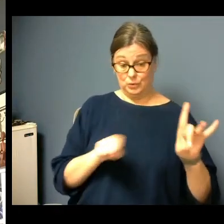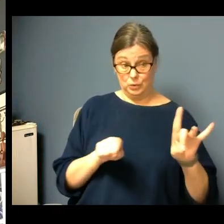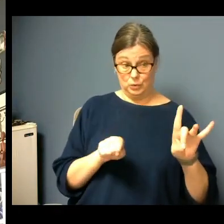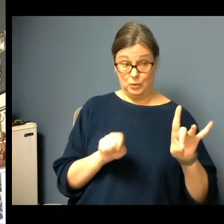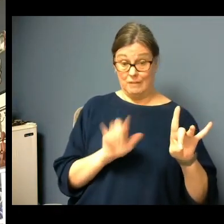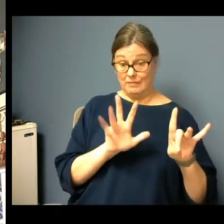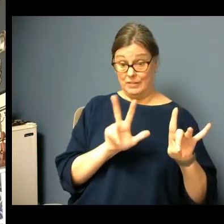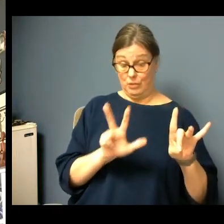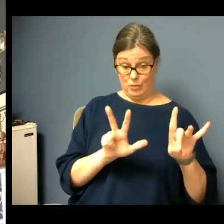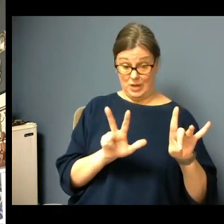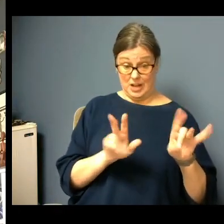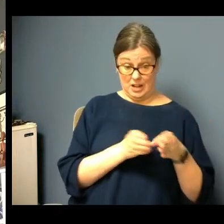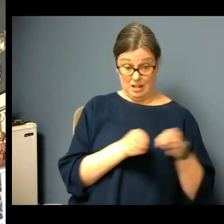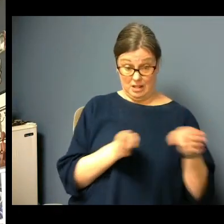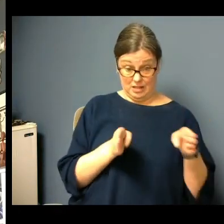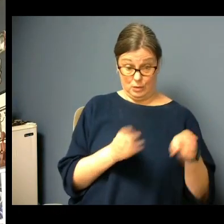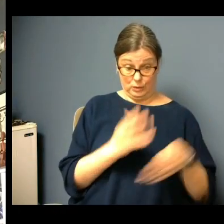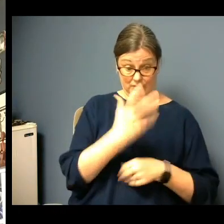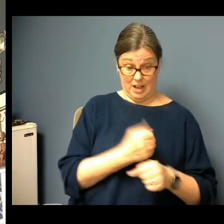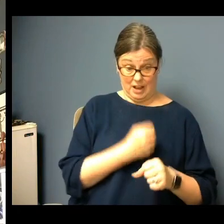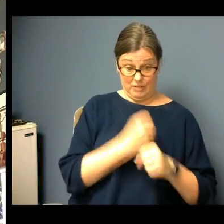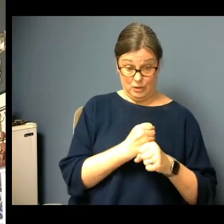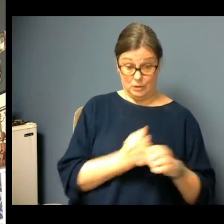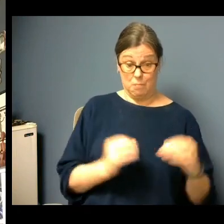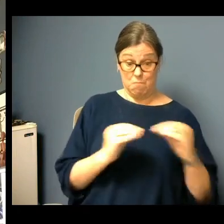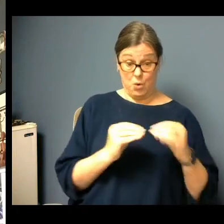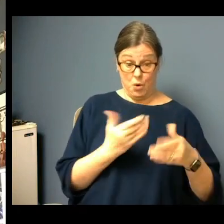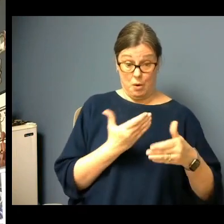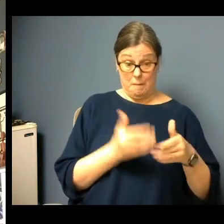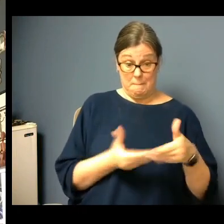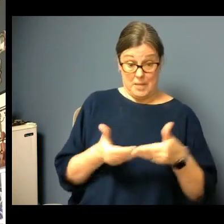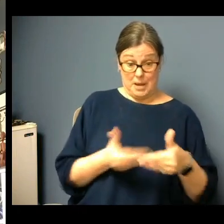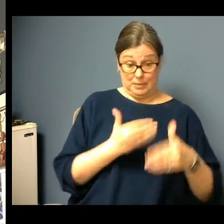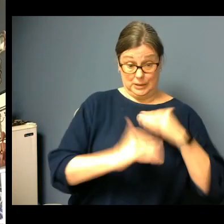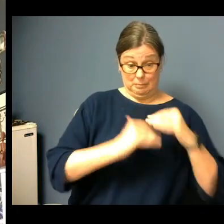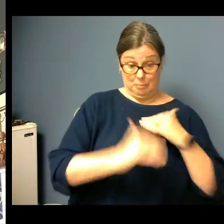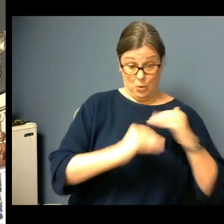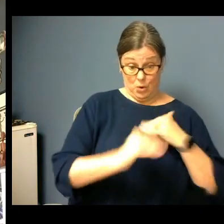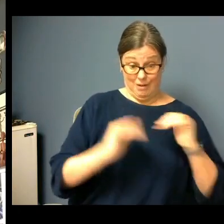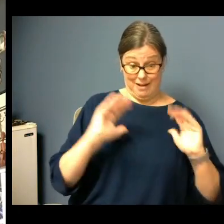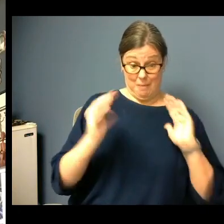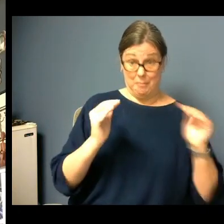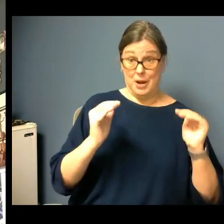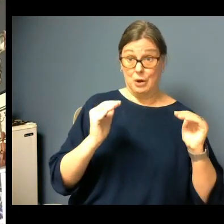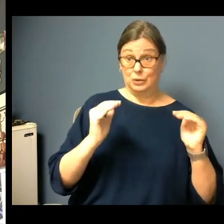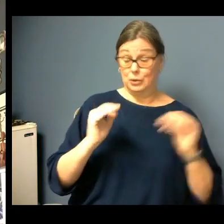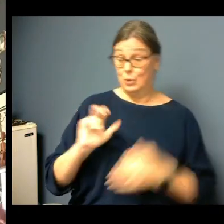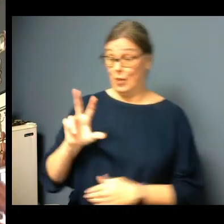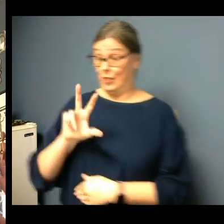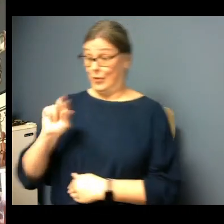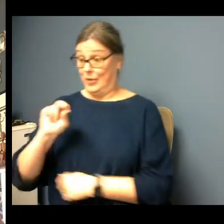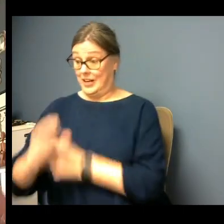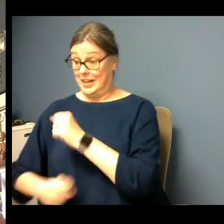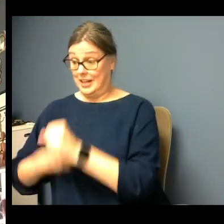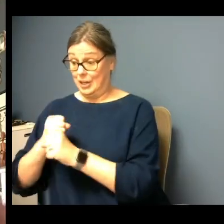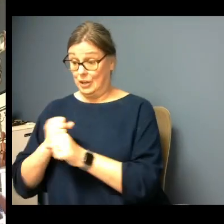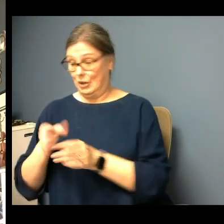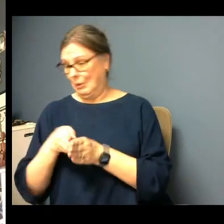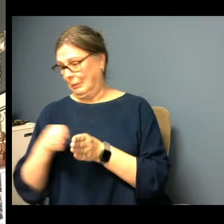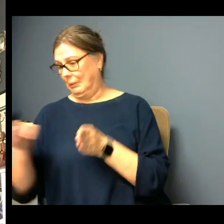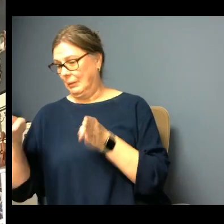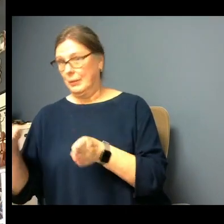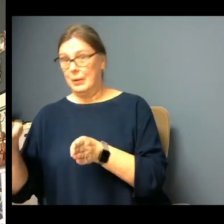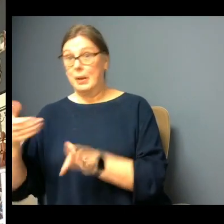those 5 years than the previous 30 years combined. So that's the baby boom for you. All